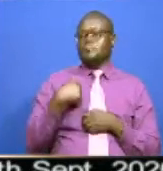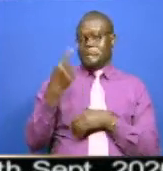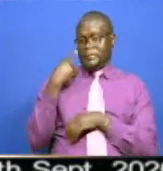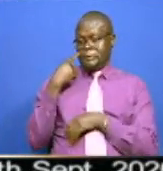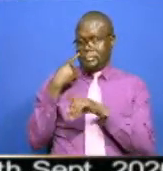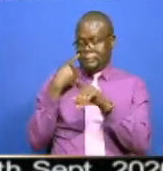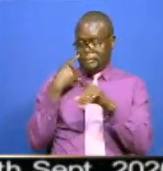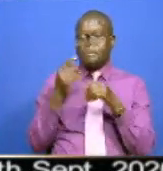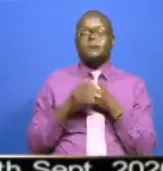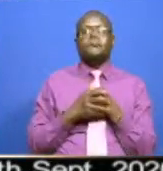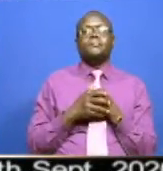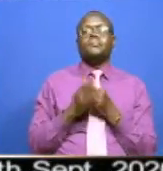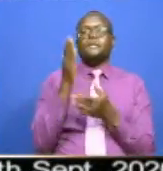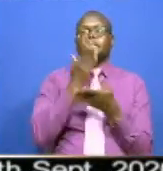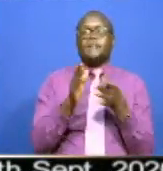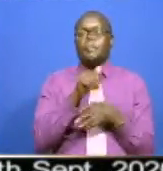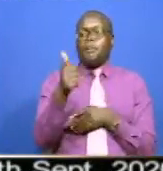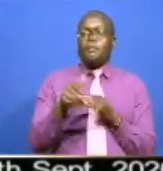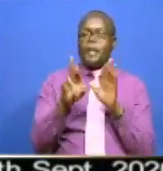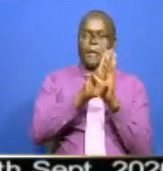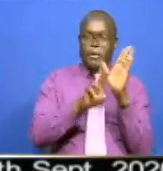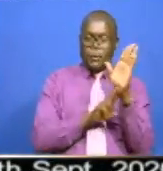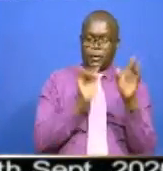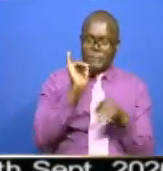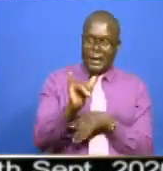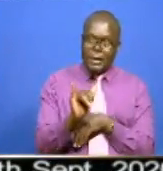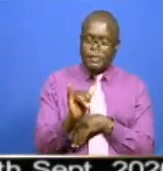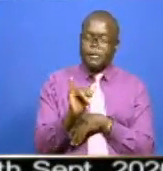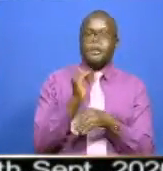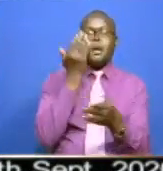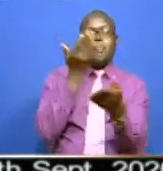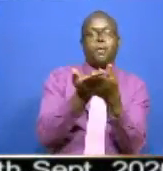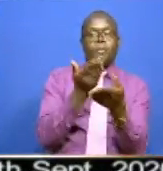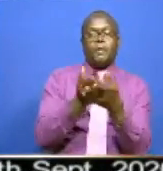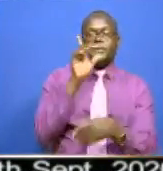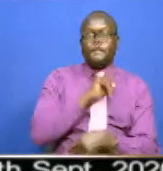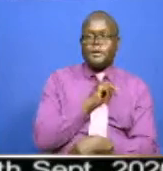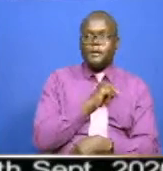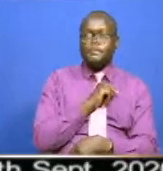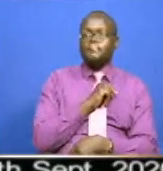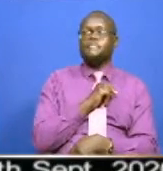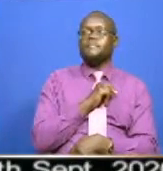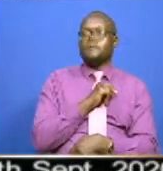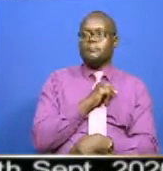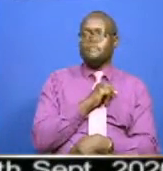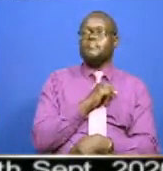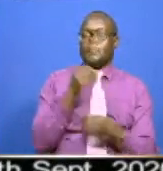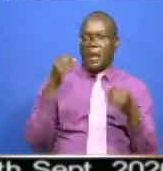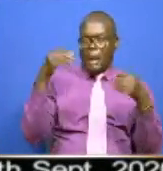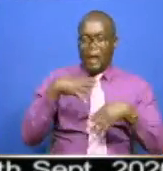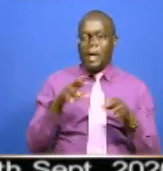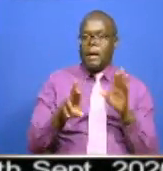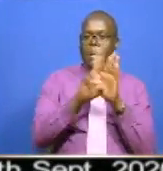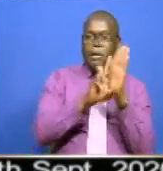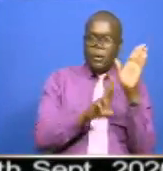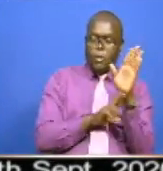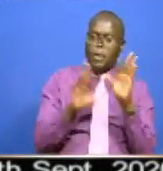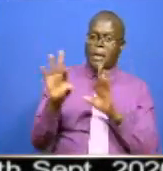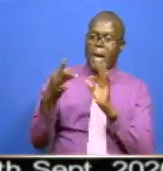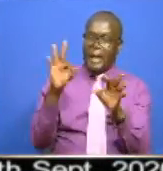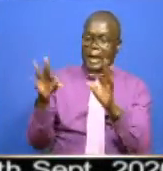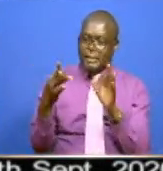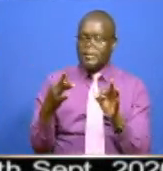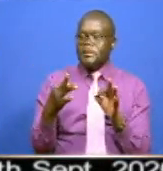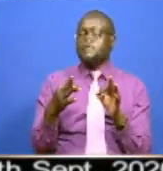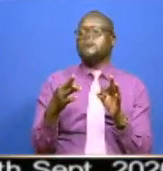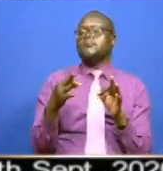it, some of the parameters that are proposed here, and in typical regression analysis, there could be